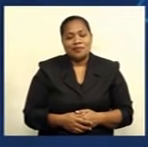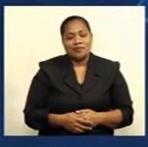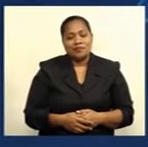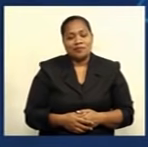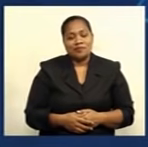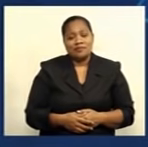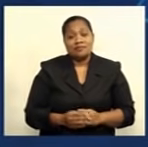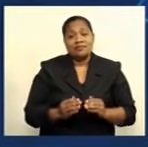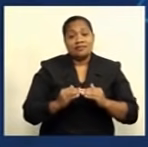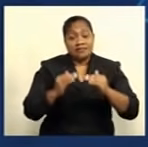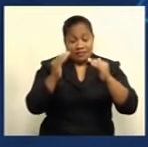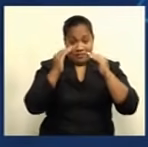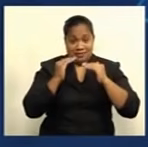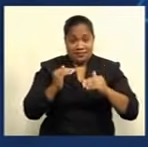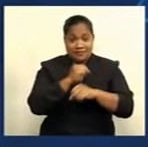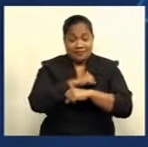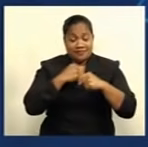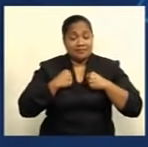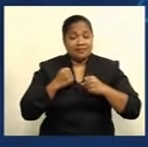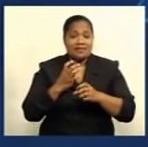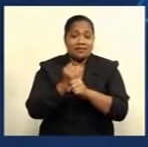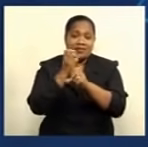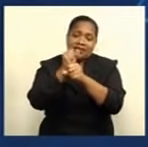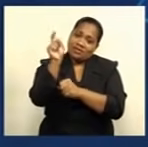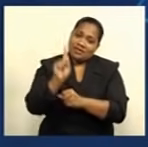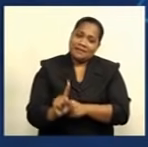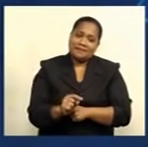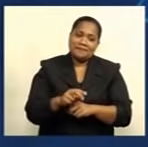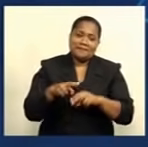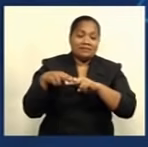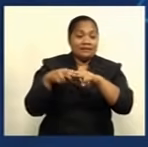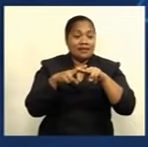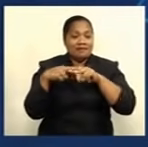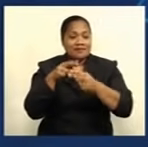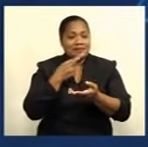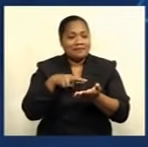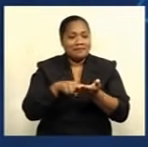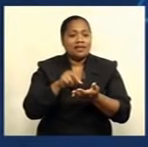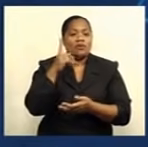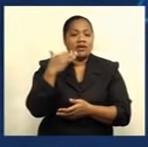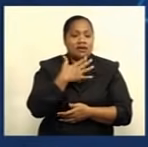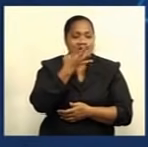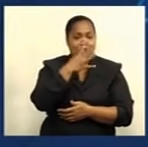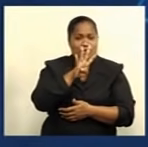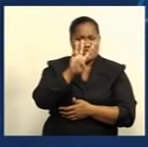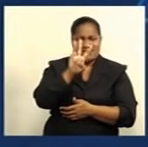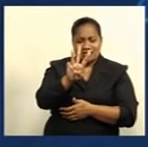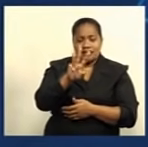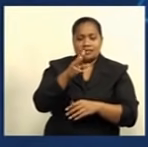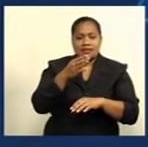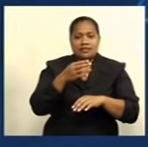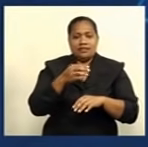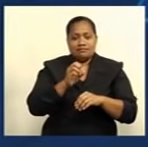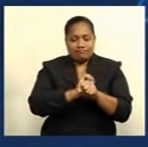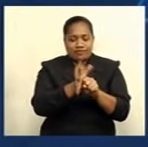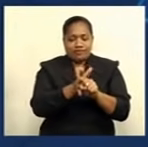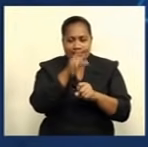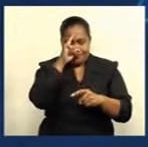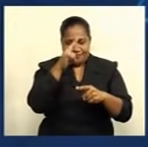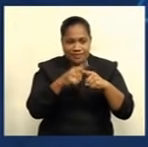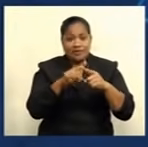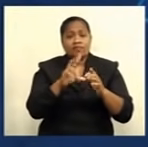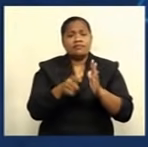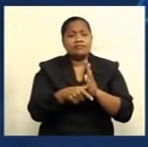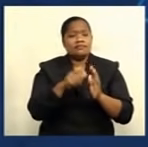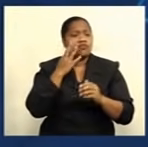And to our latest COVID-19 update for today, Fiji recorded 143 new COVID-19 infections for the period